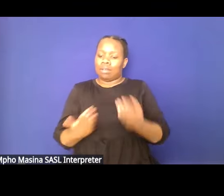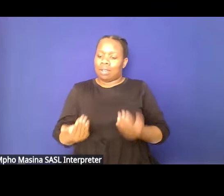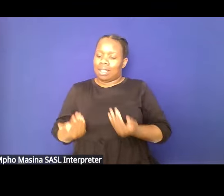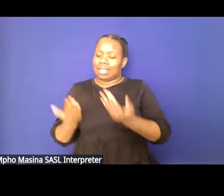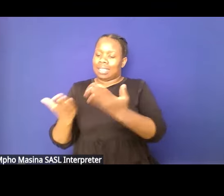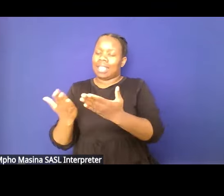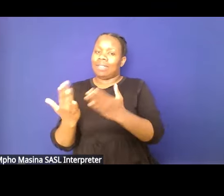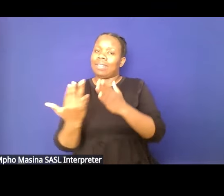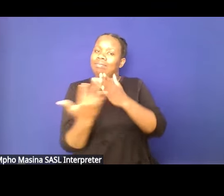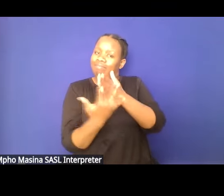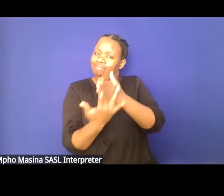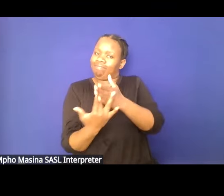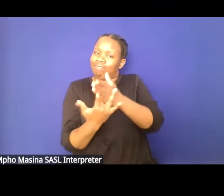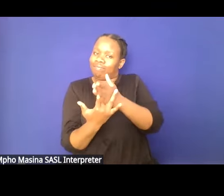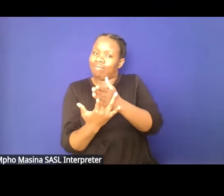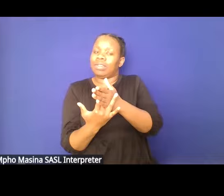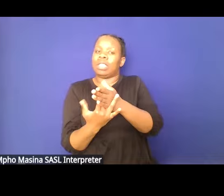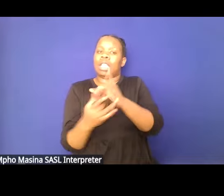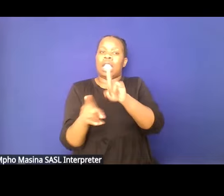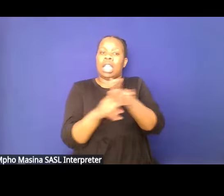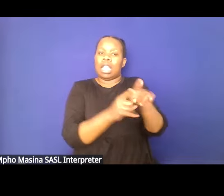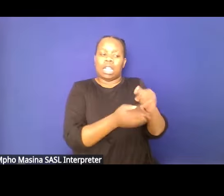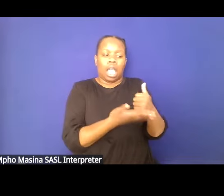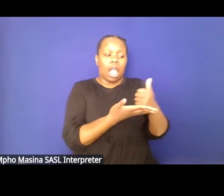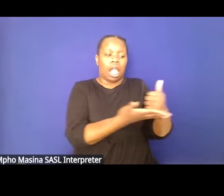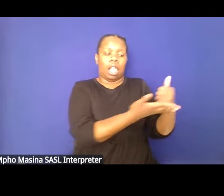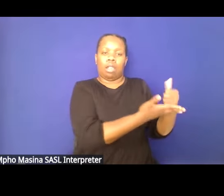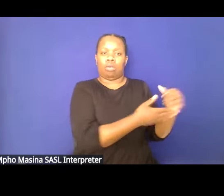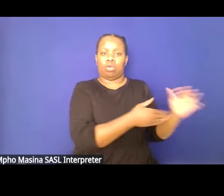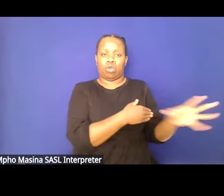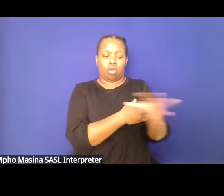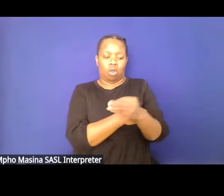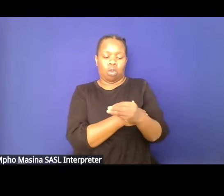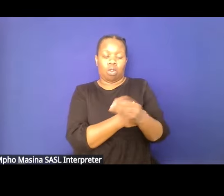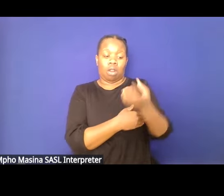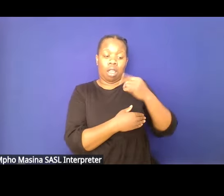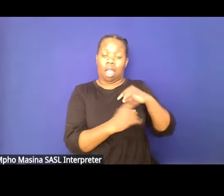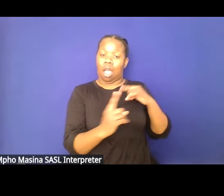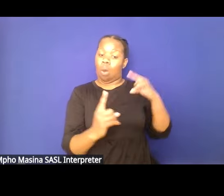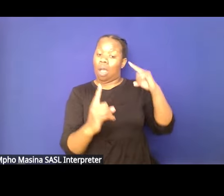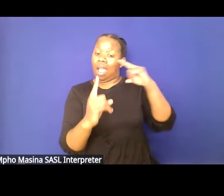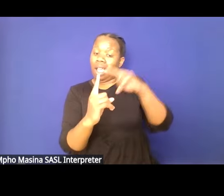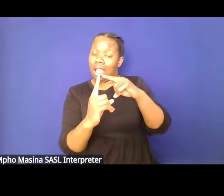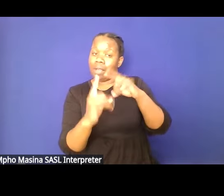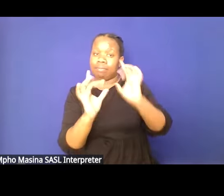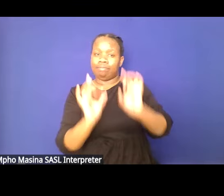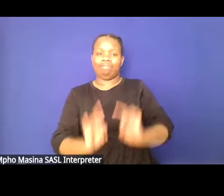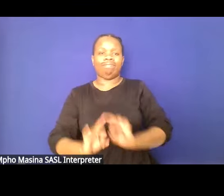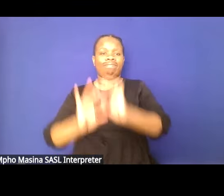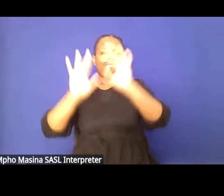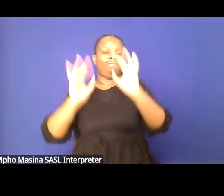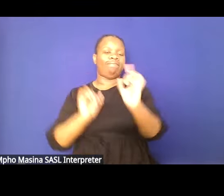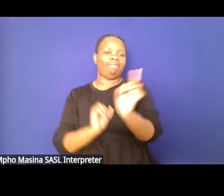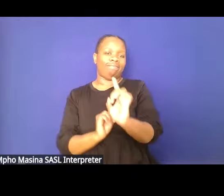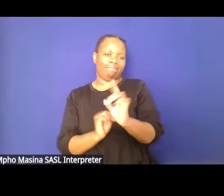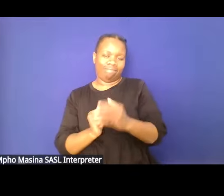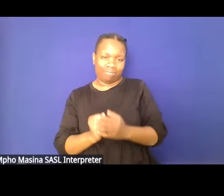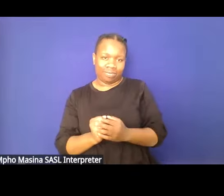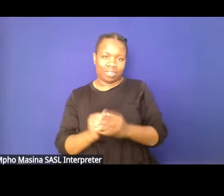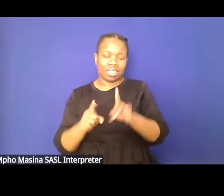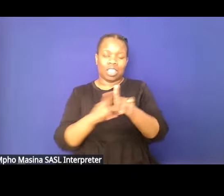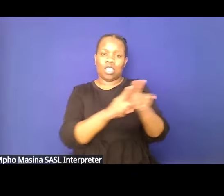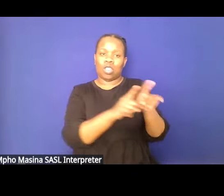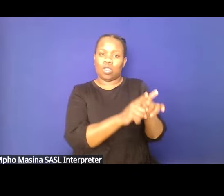and respectful to all. Our aim is to clear and to